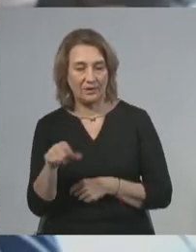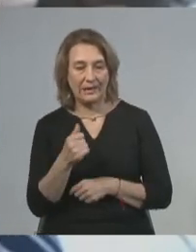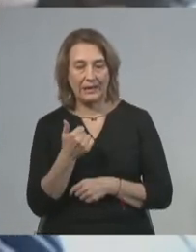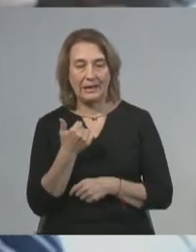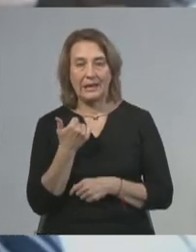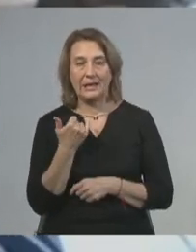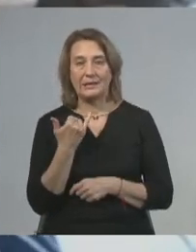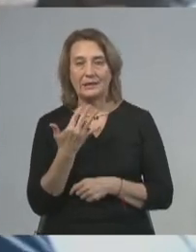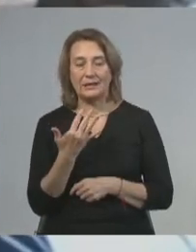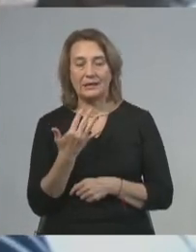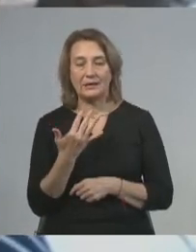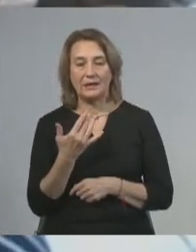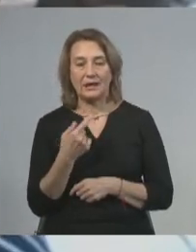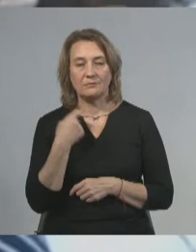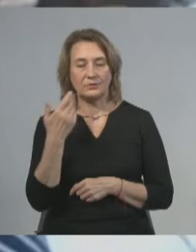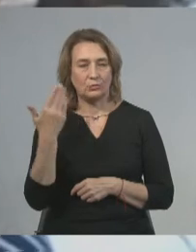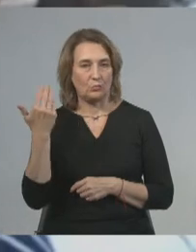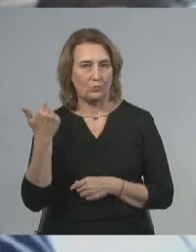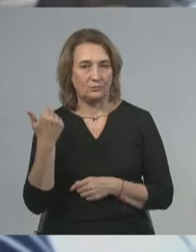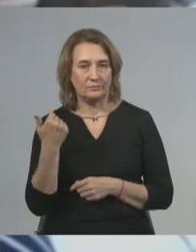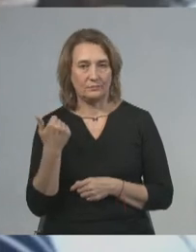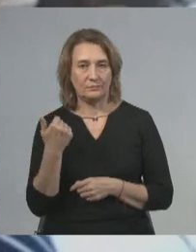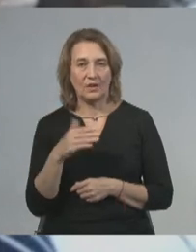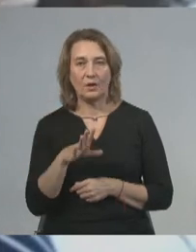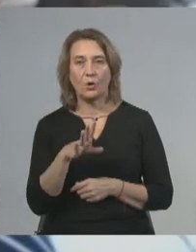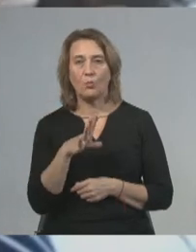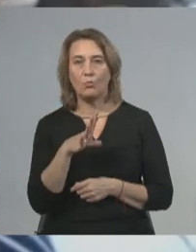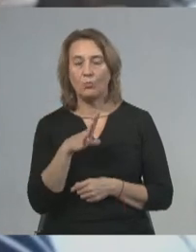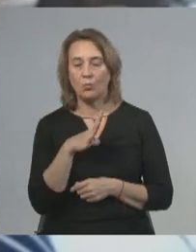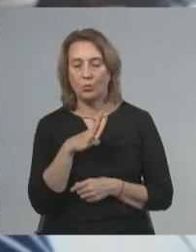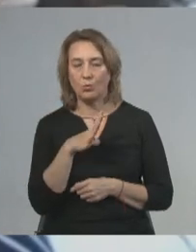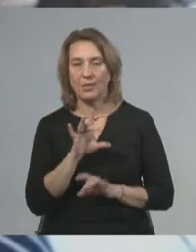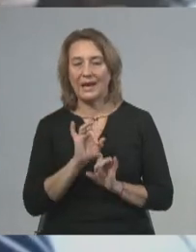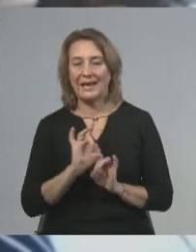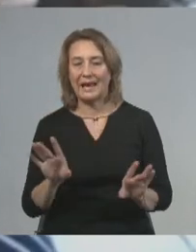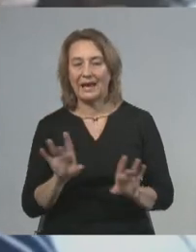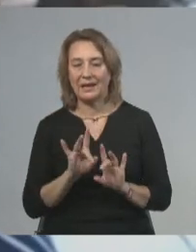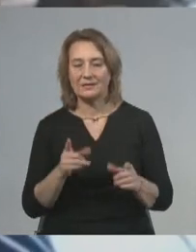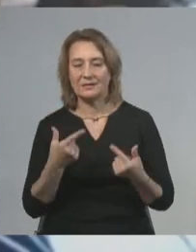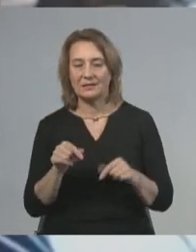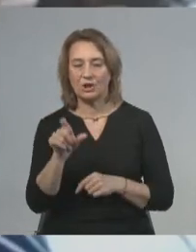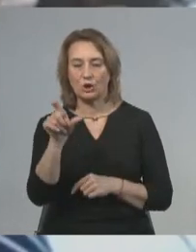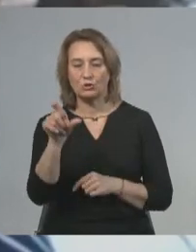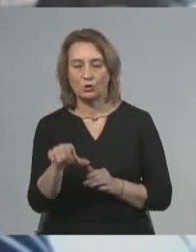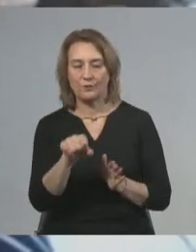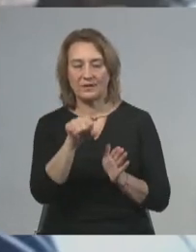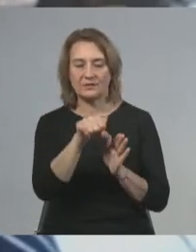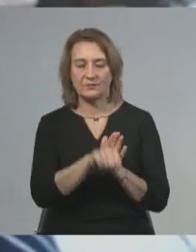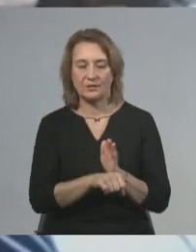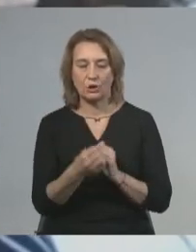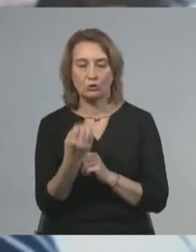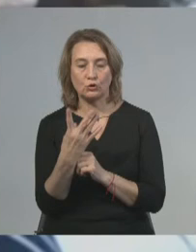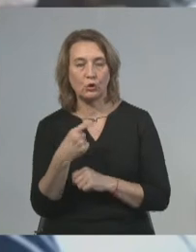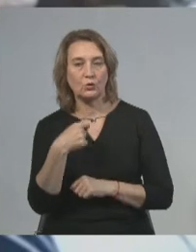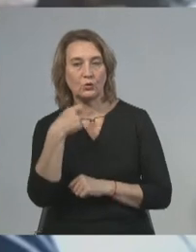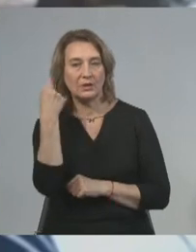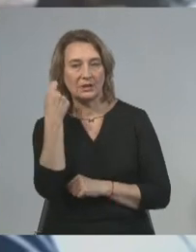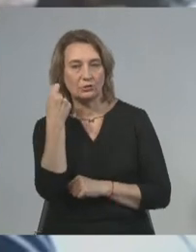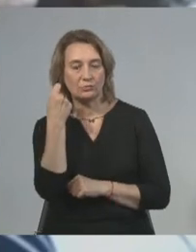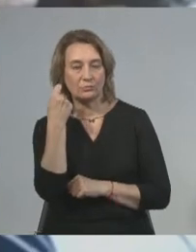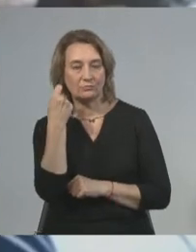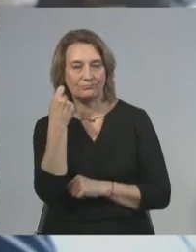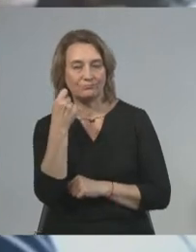a uh a case where a man raped a 14 year old child and only got six months